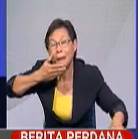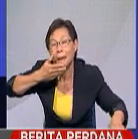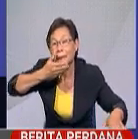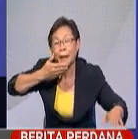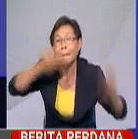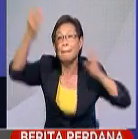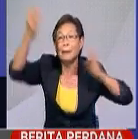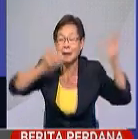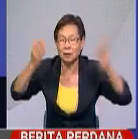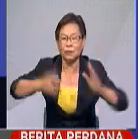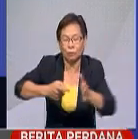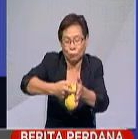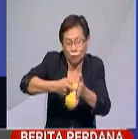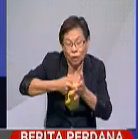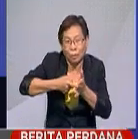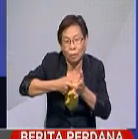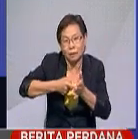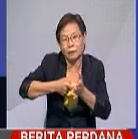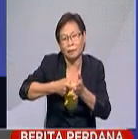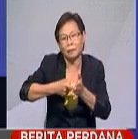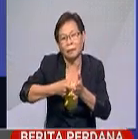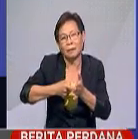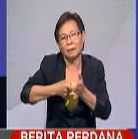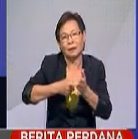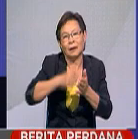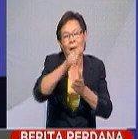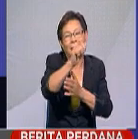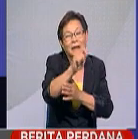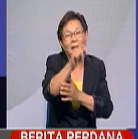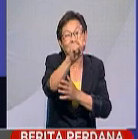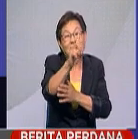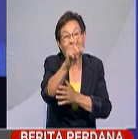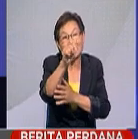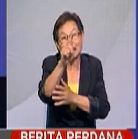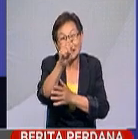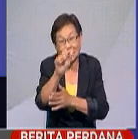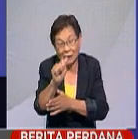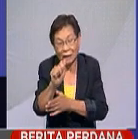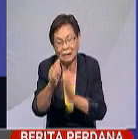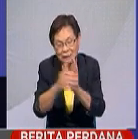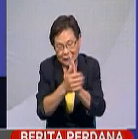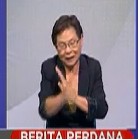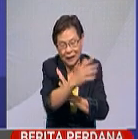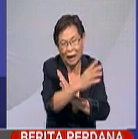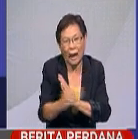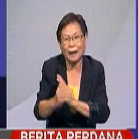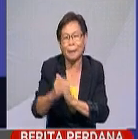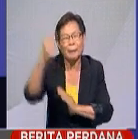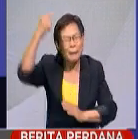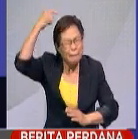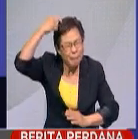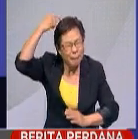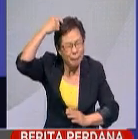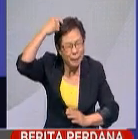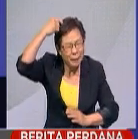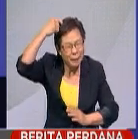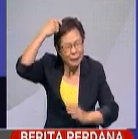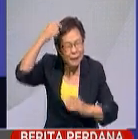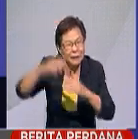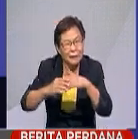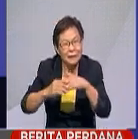which requires not only data-driven skills, but also mental